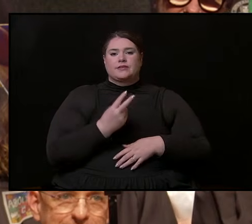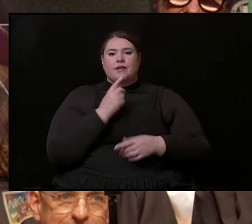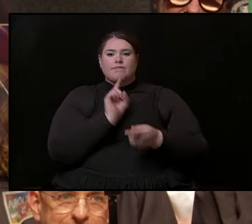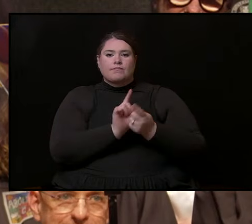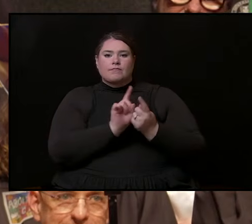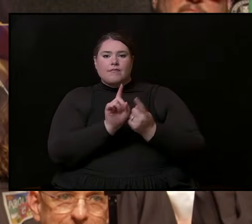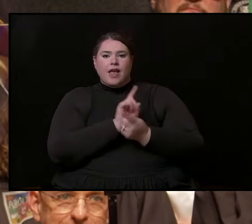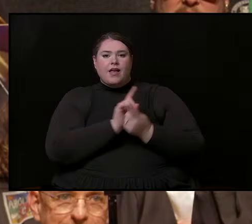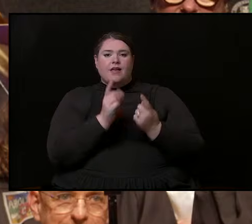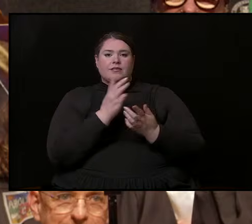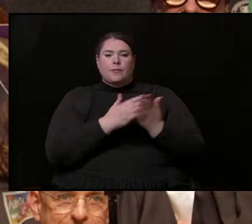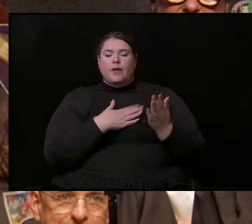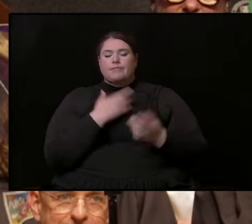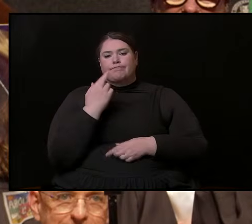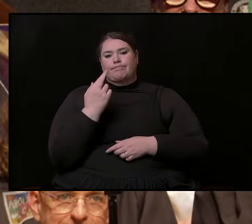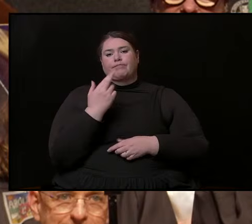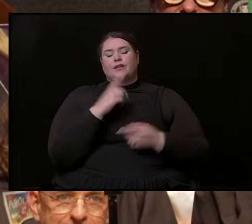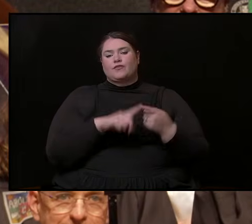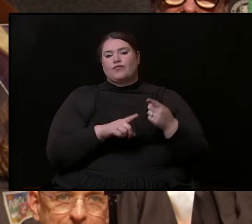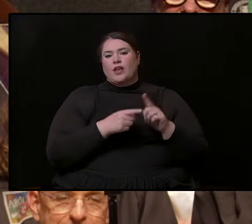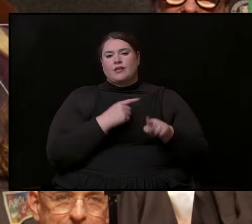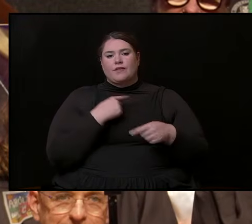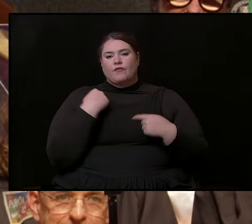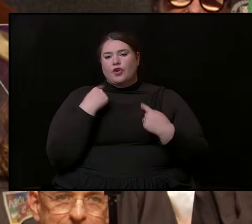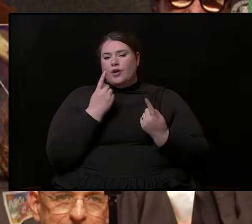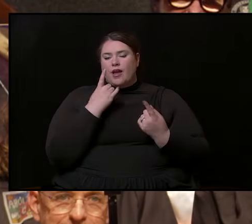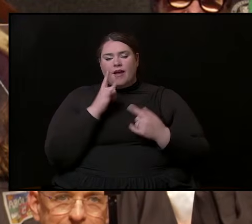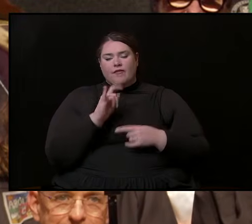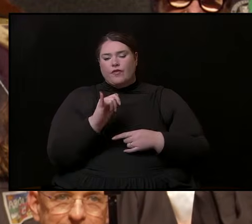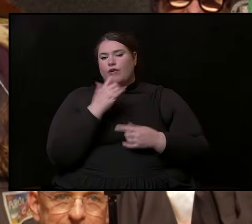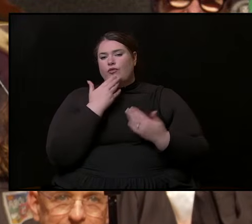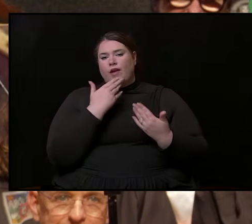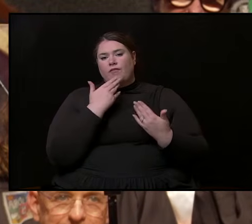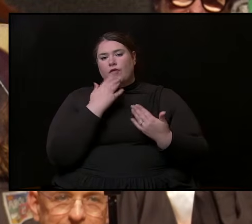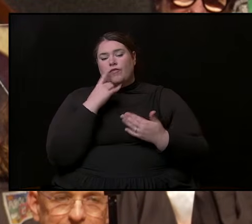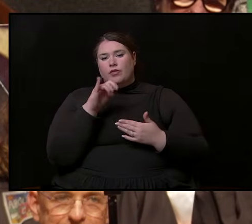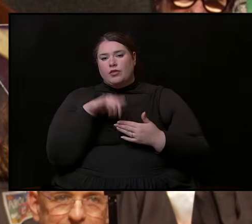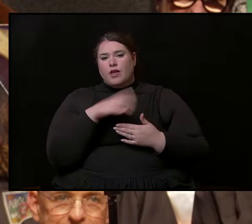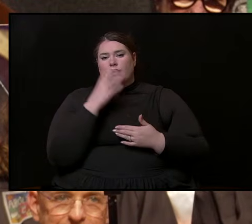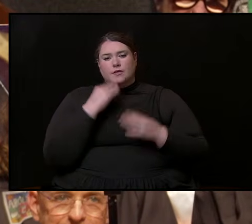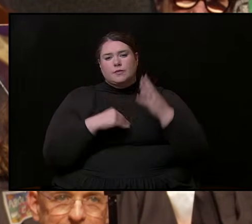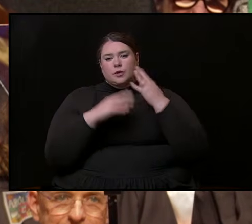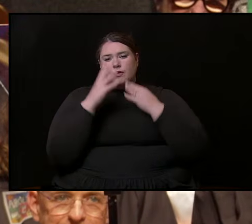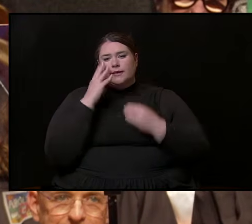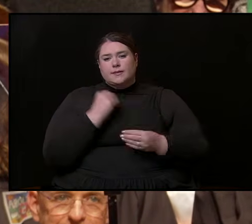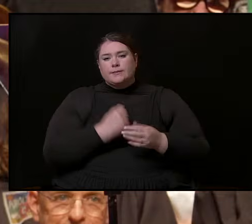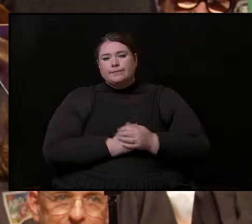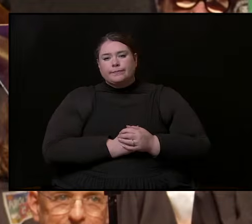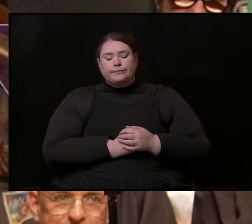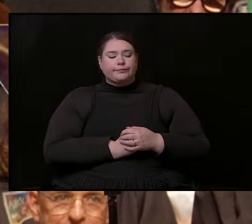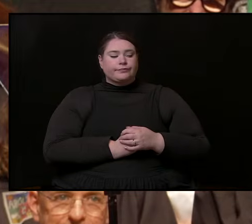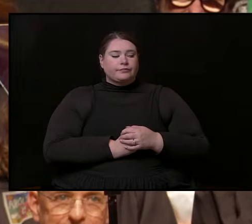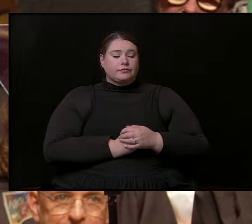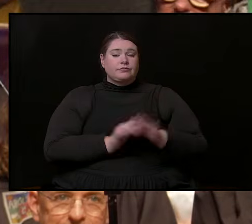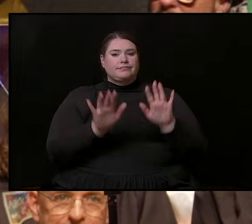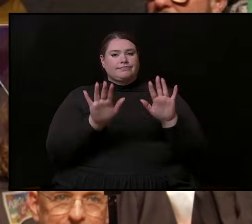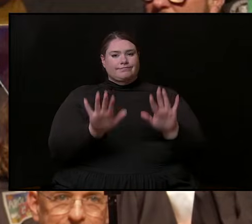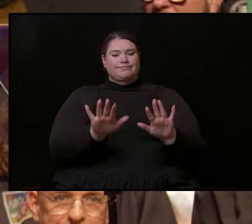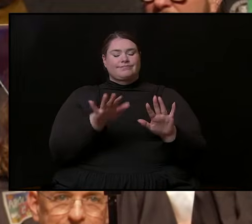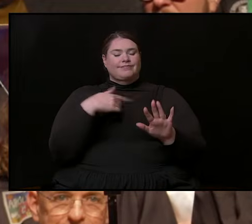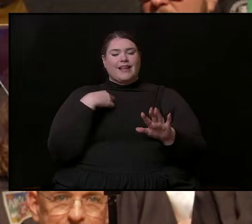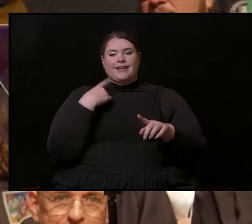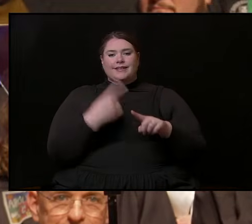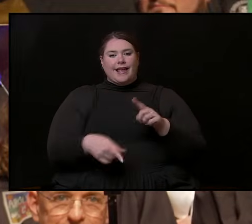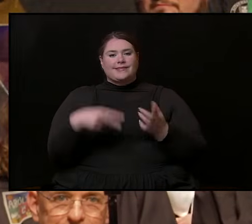my lifelong friends, and I'm forever grateful for those moments and experiences. Now, I can't be up here telling all